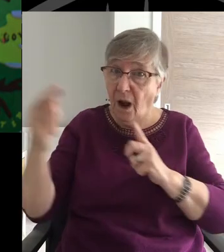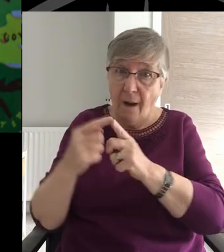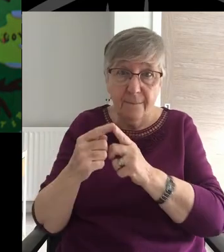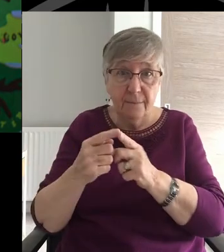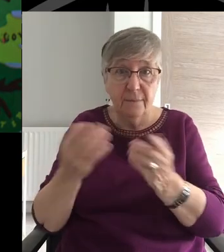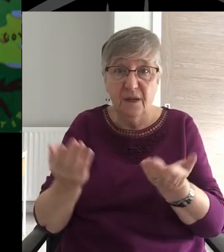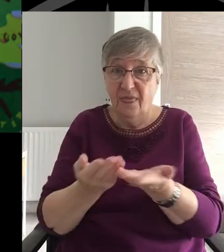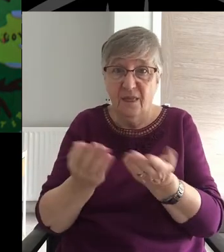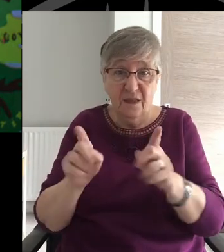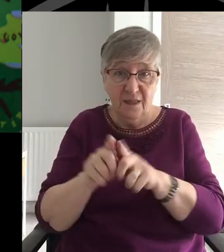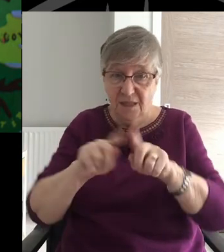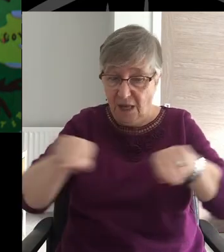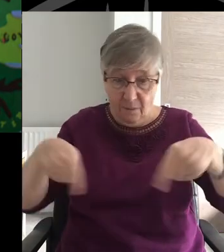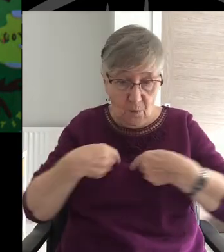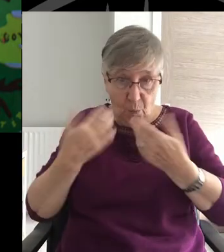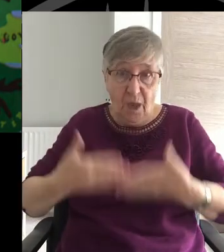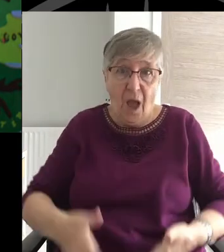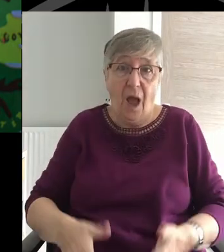will receive us